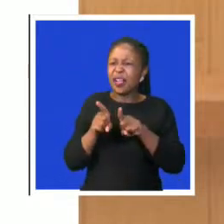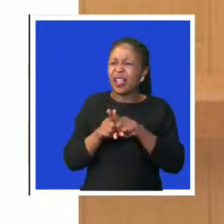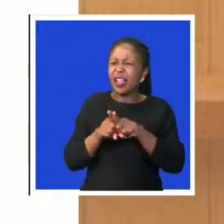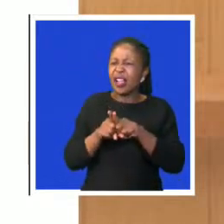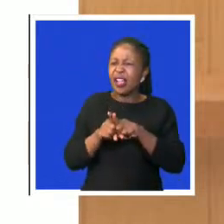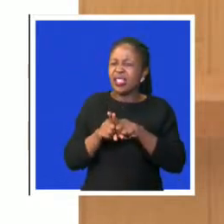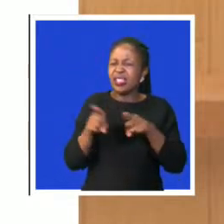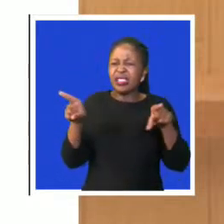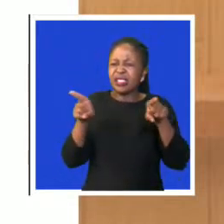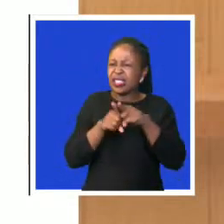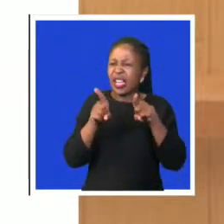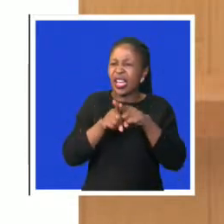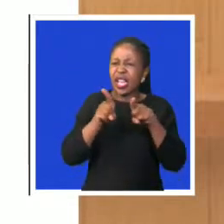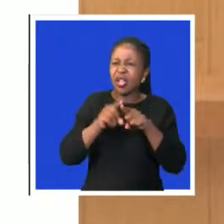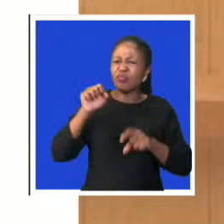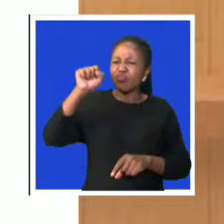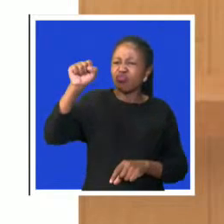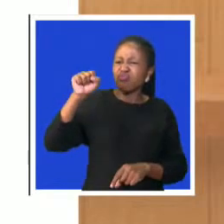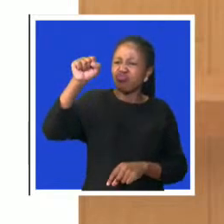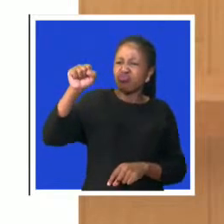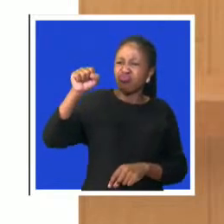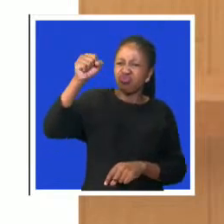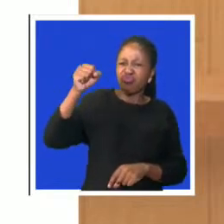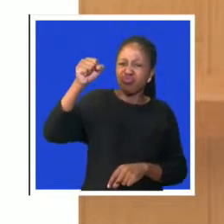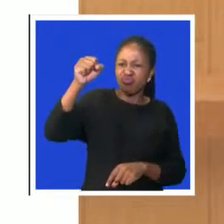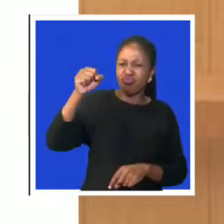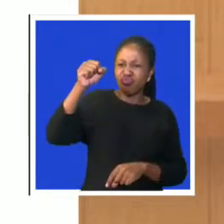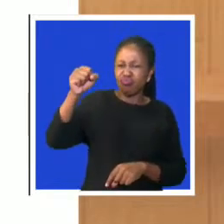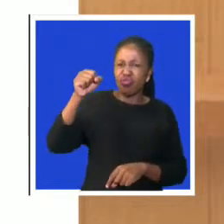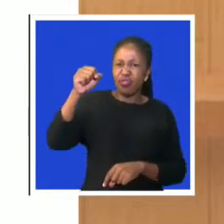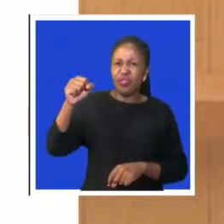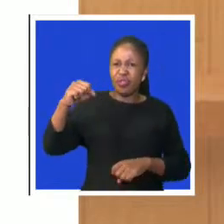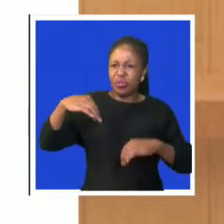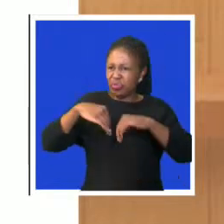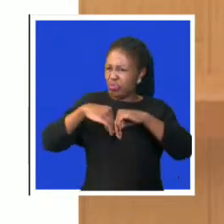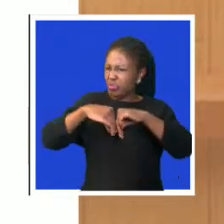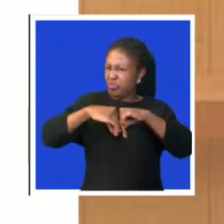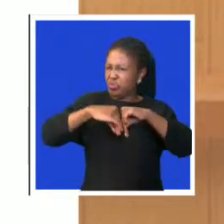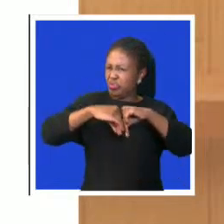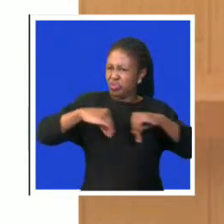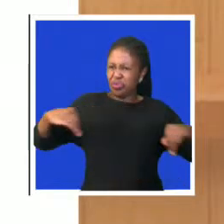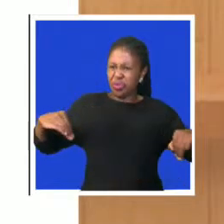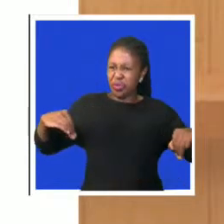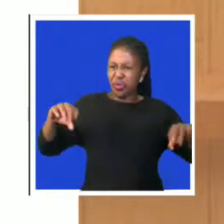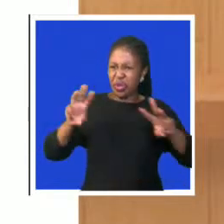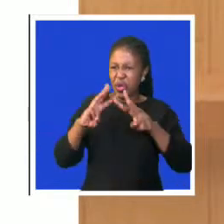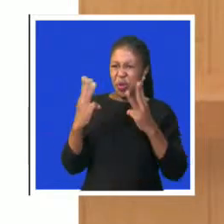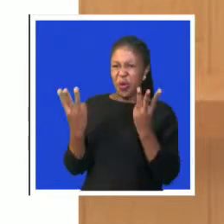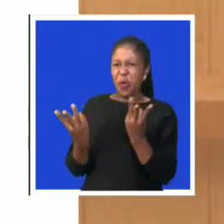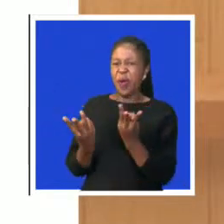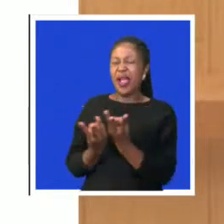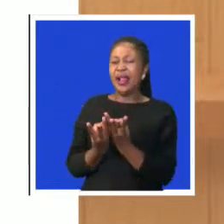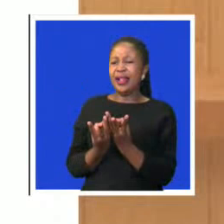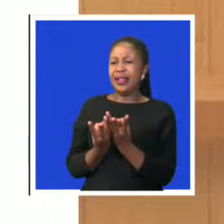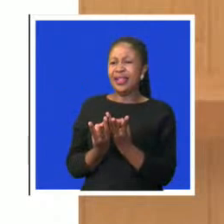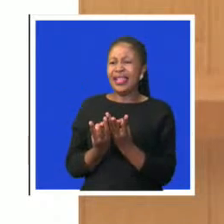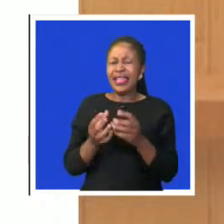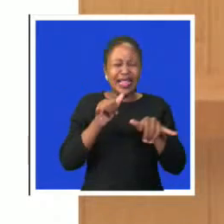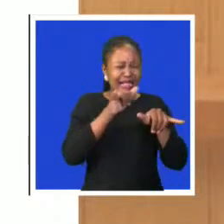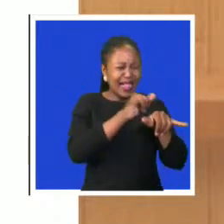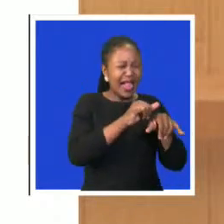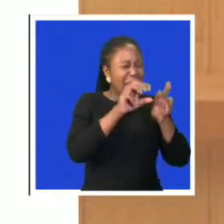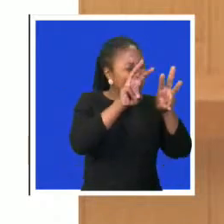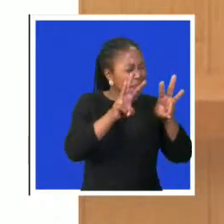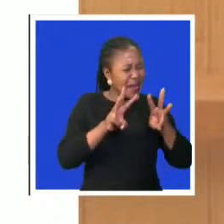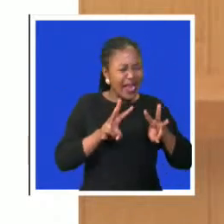withdrew from the world, lived in harsh desert conditions to show their commitment to their